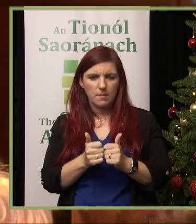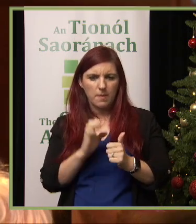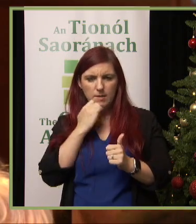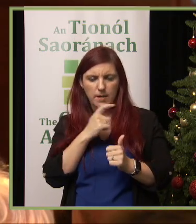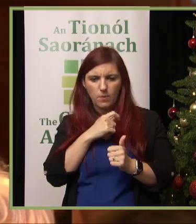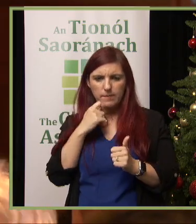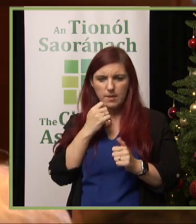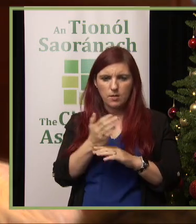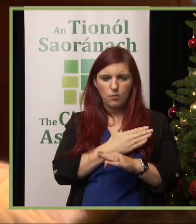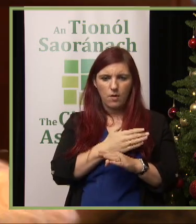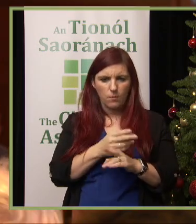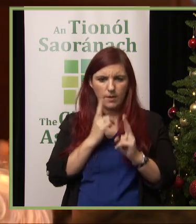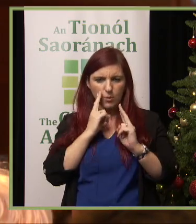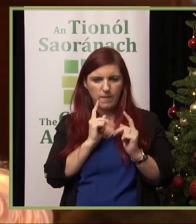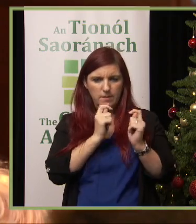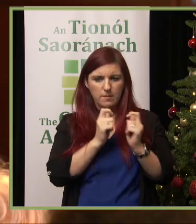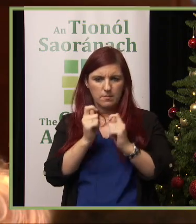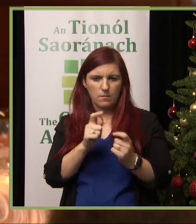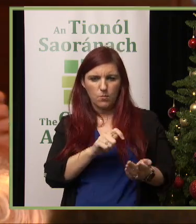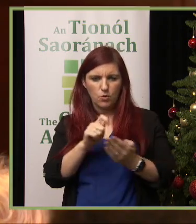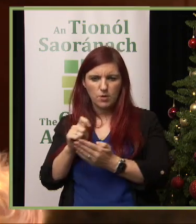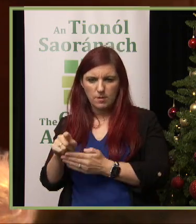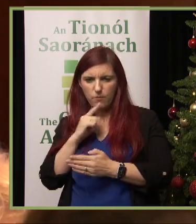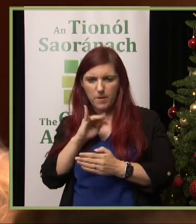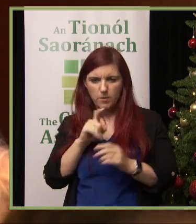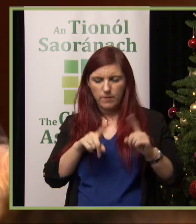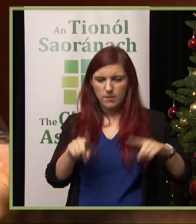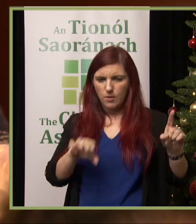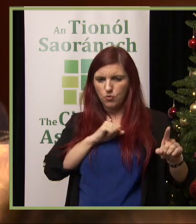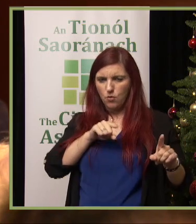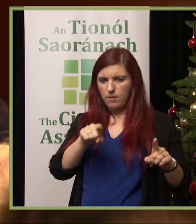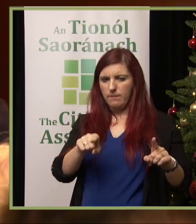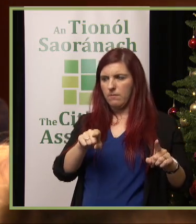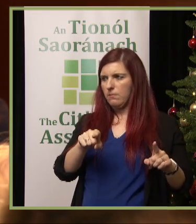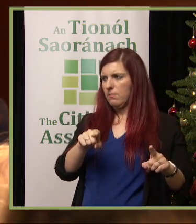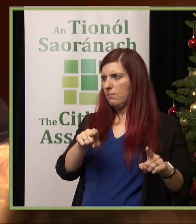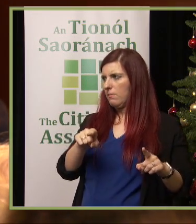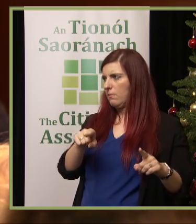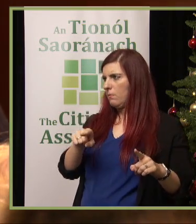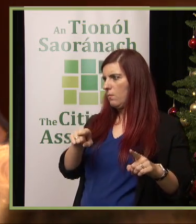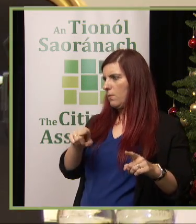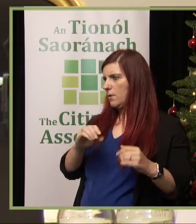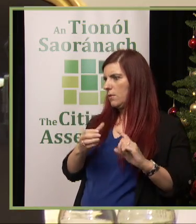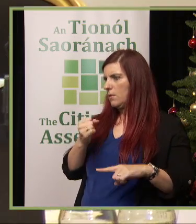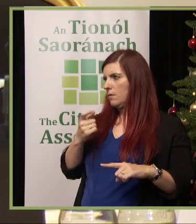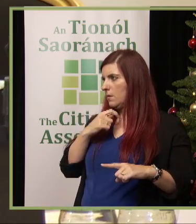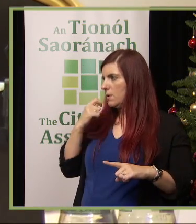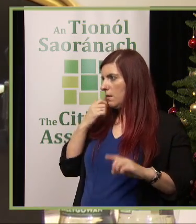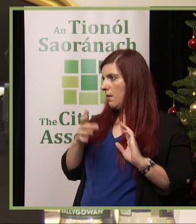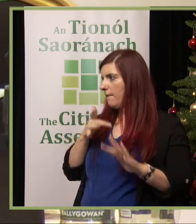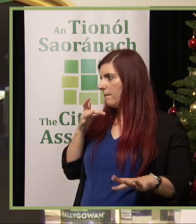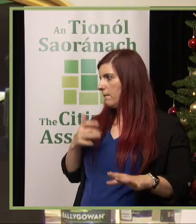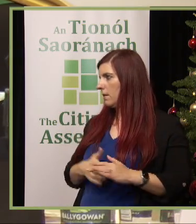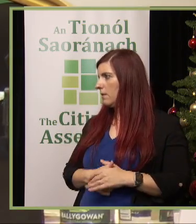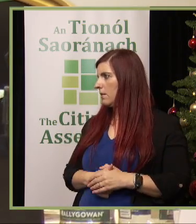should have dedicated budgets, etc., etc., etc., to biodiversity. So I'm not sure this is what this is adding. So are you suggesting it be deleted, Hilary?